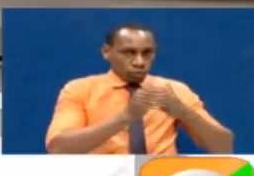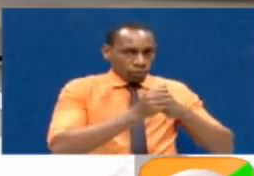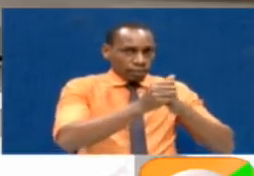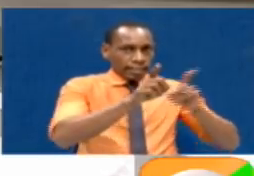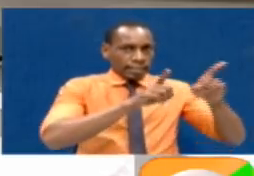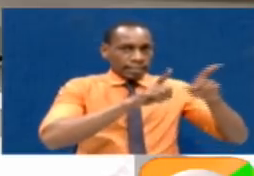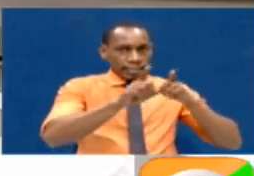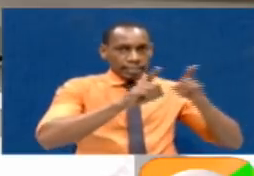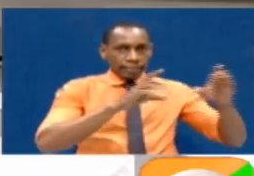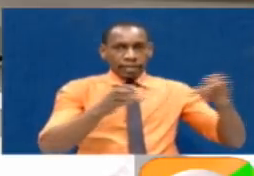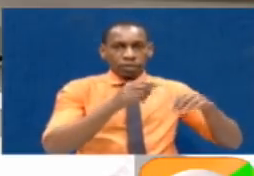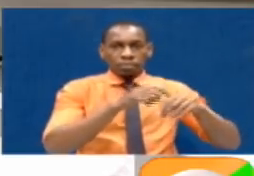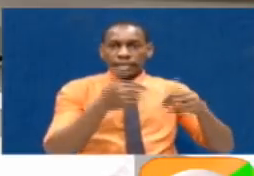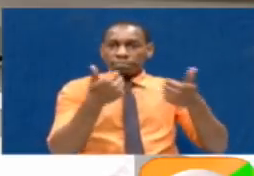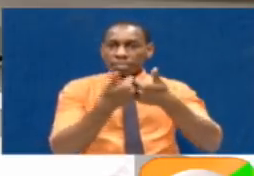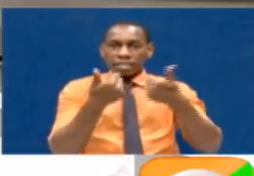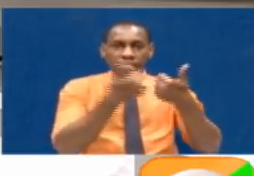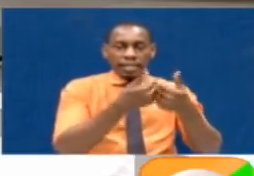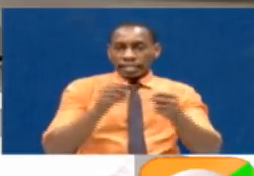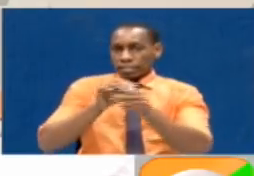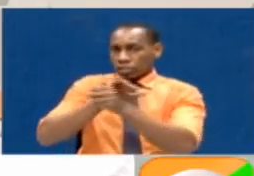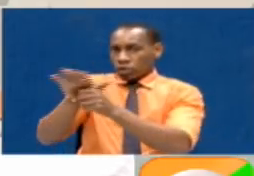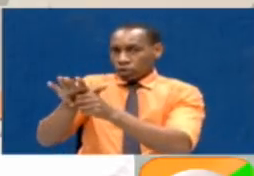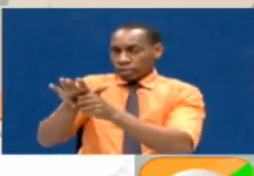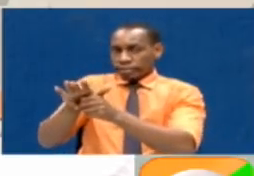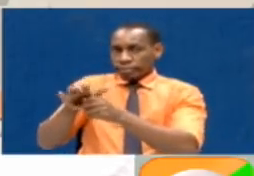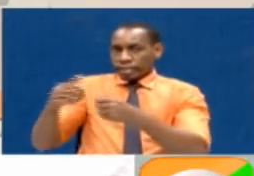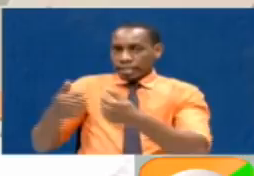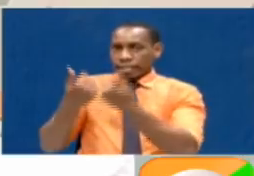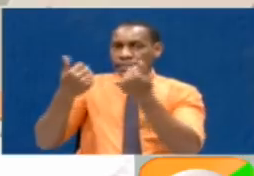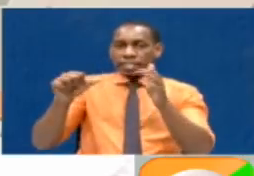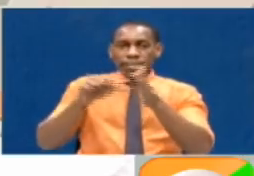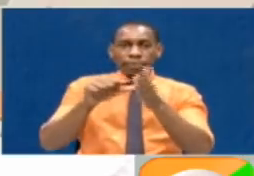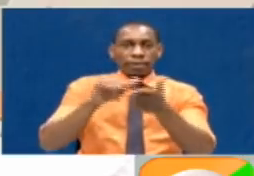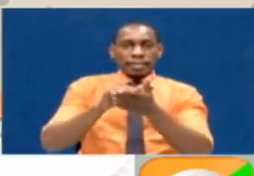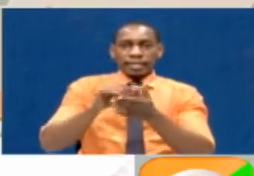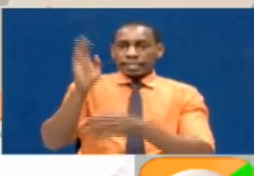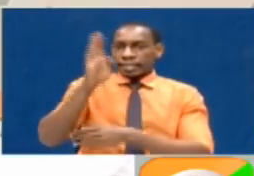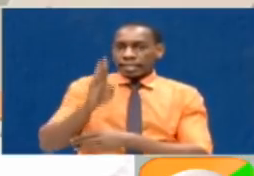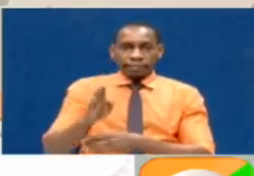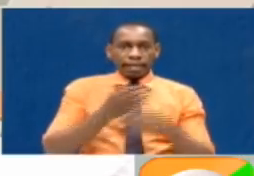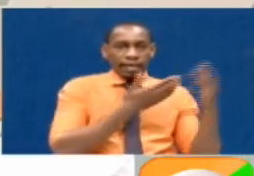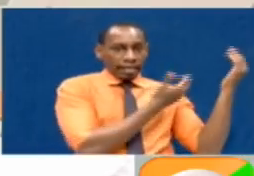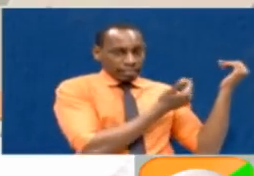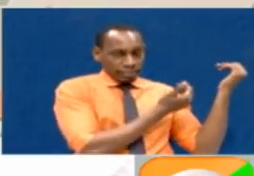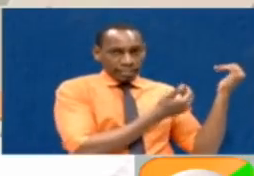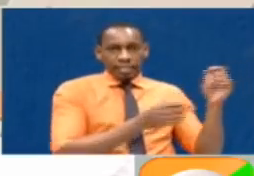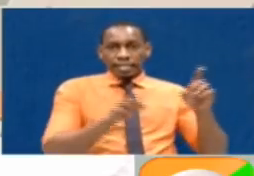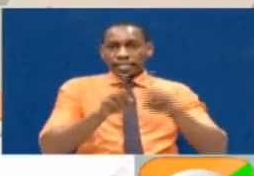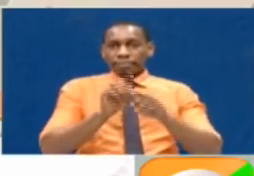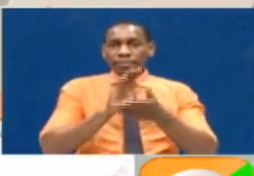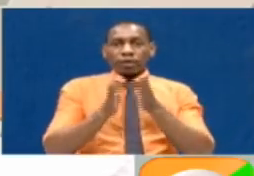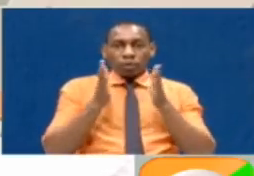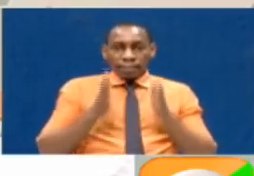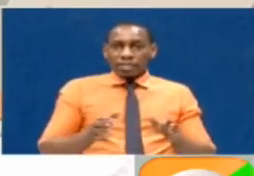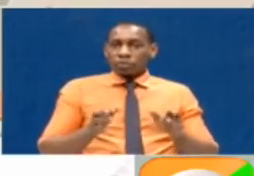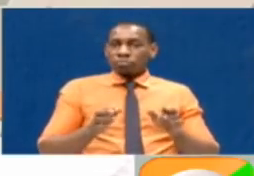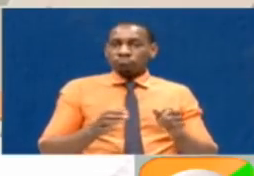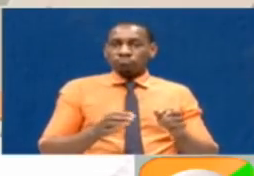at a very difficult time. COVID-19 was an emergency, a crisis that we never saw coming, and to be honest, no one was ready